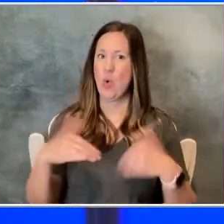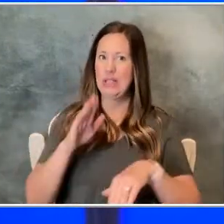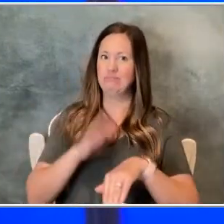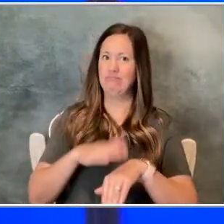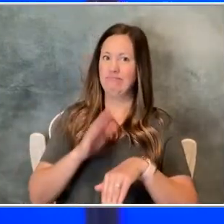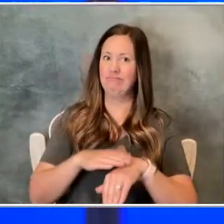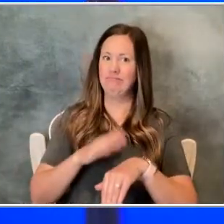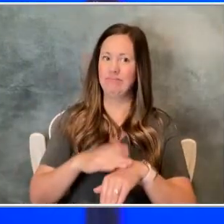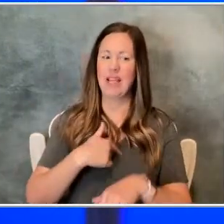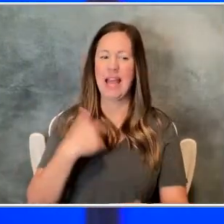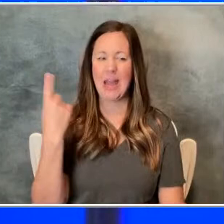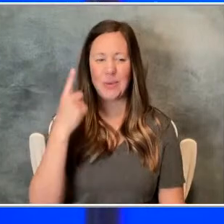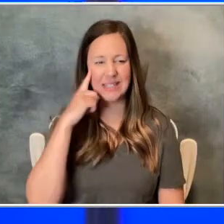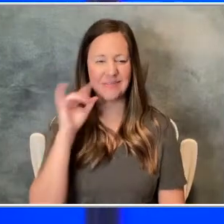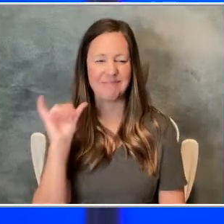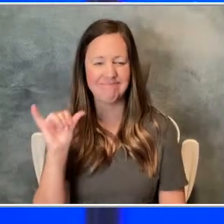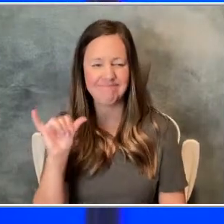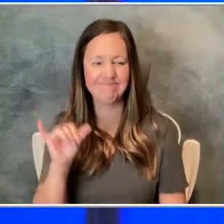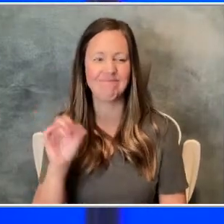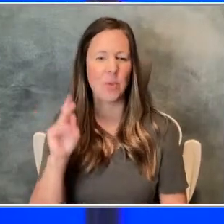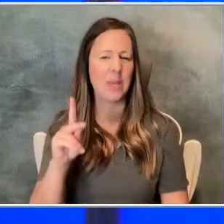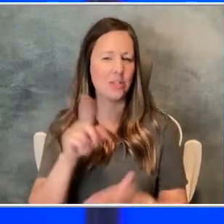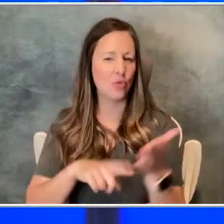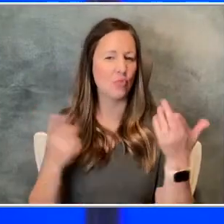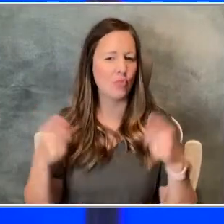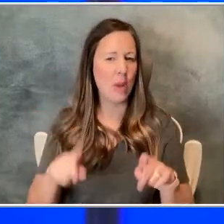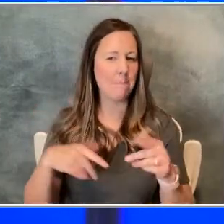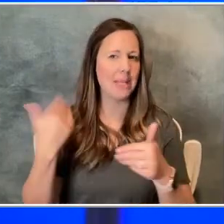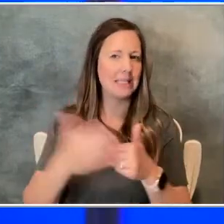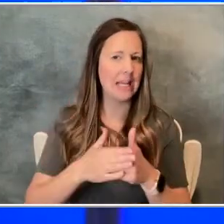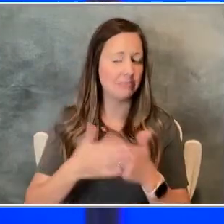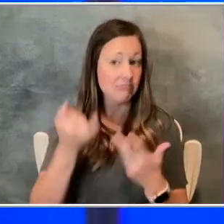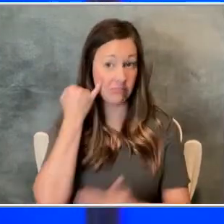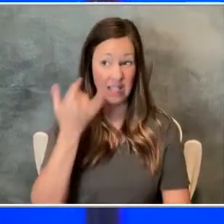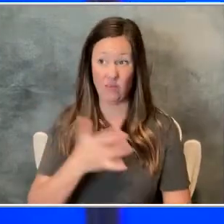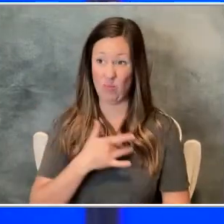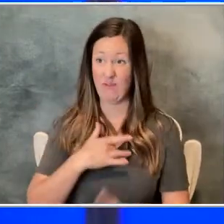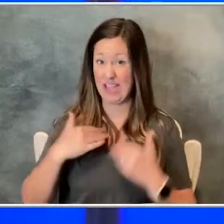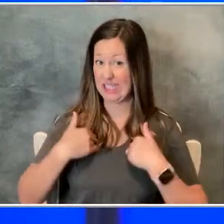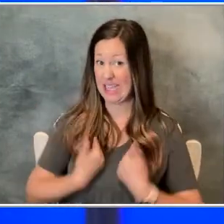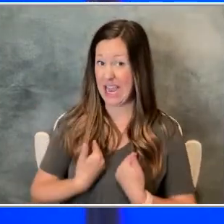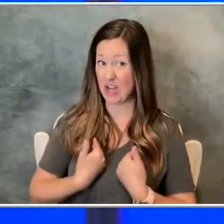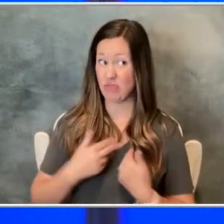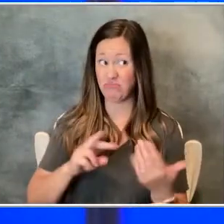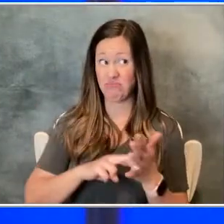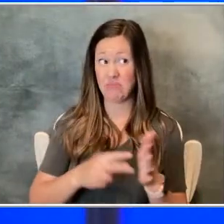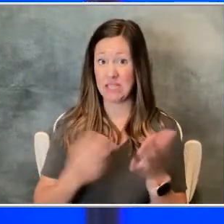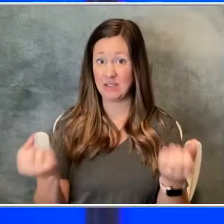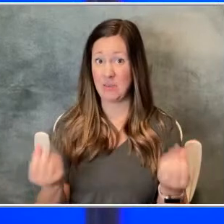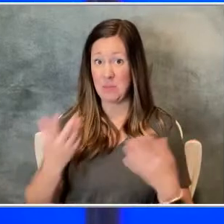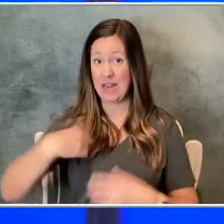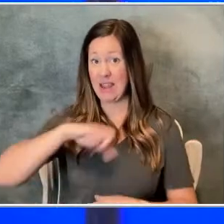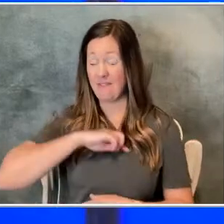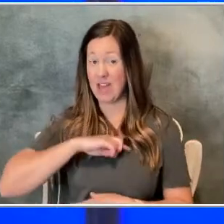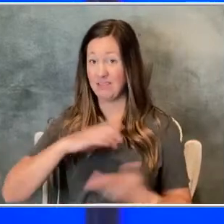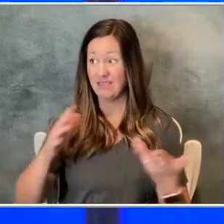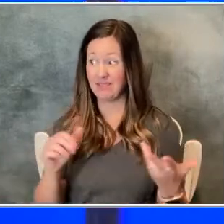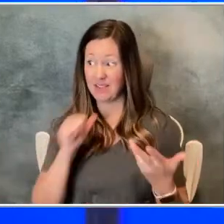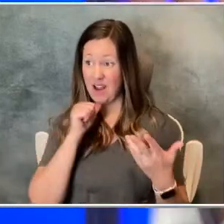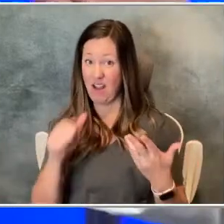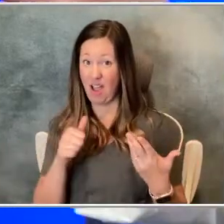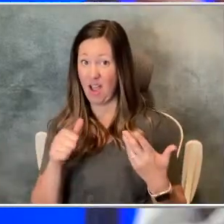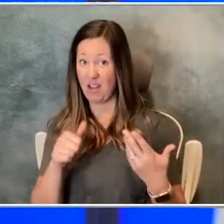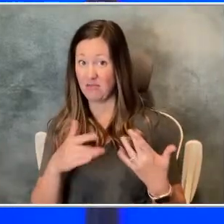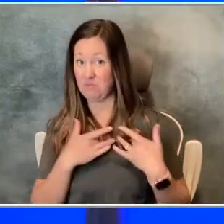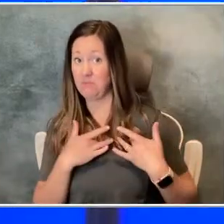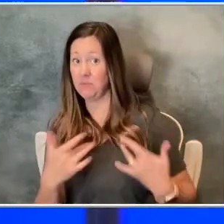about, okay, so what happens next? Because if we feel tired, many of us are less likely to get up and go